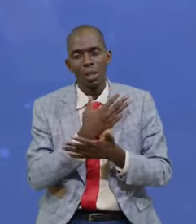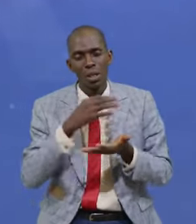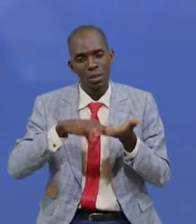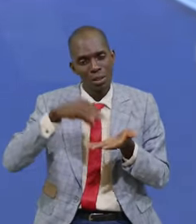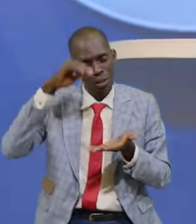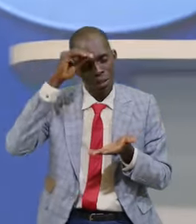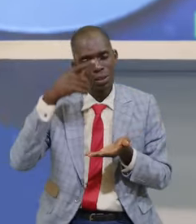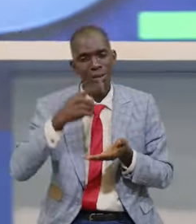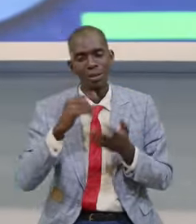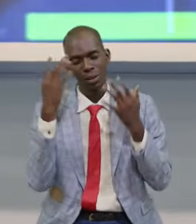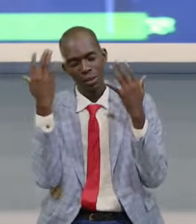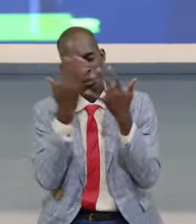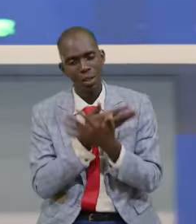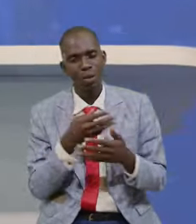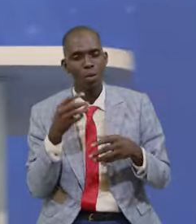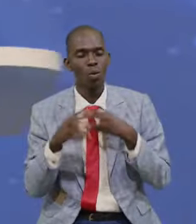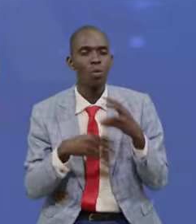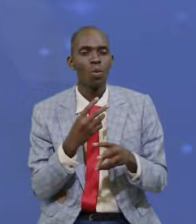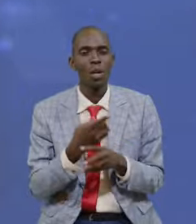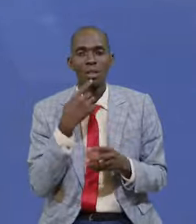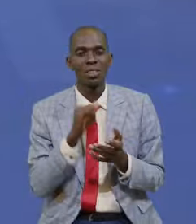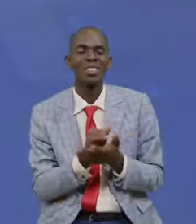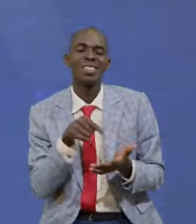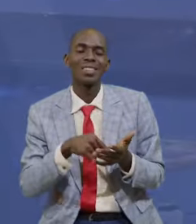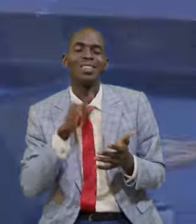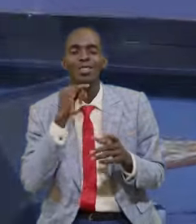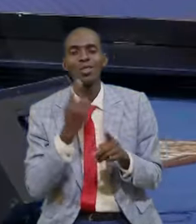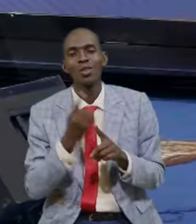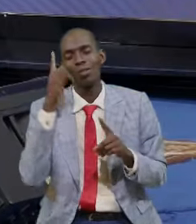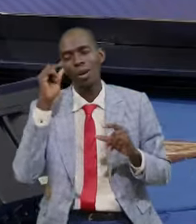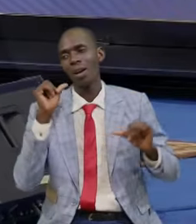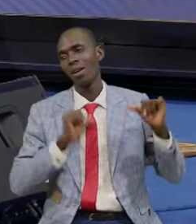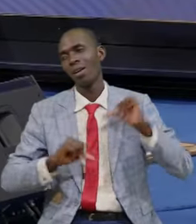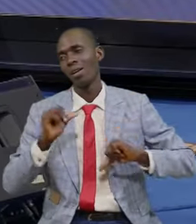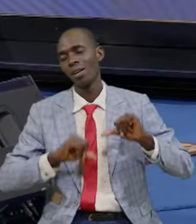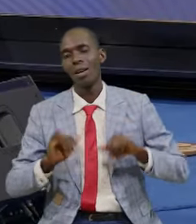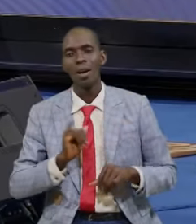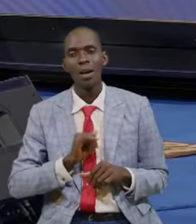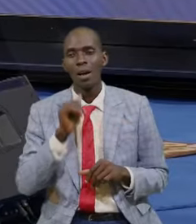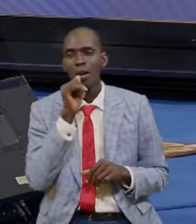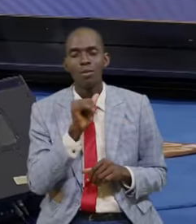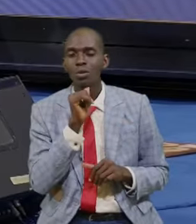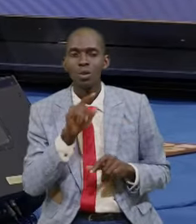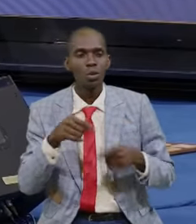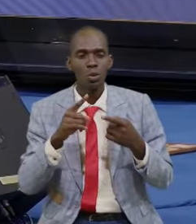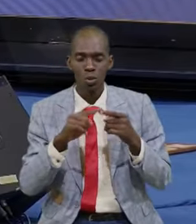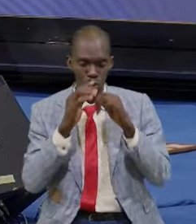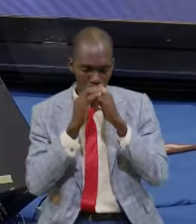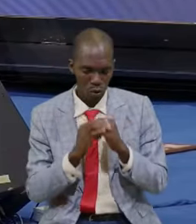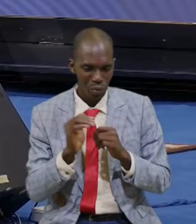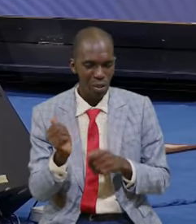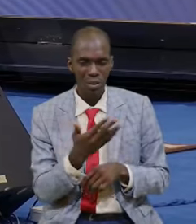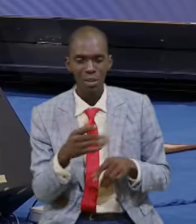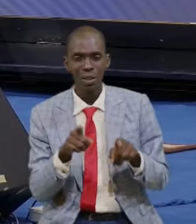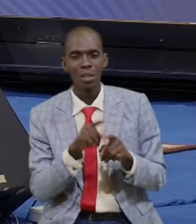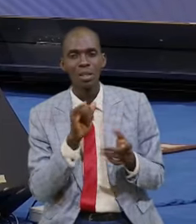They say, this is only for play. This one, I'm not going to worship anything like that. And you